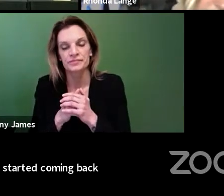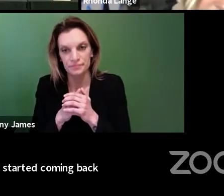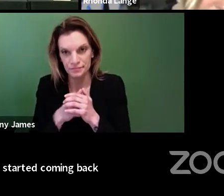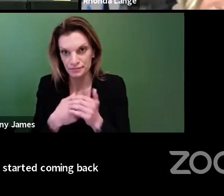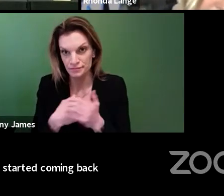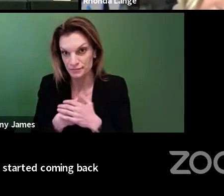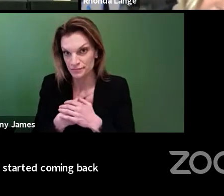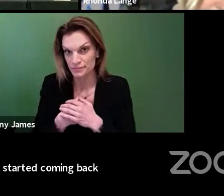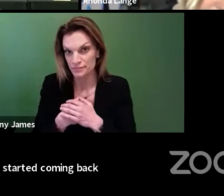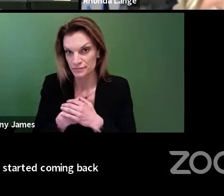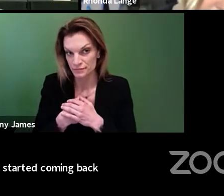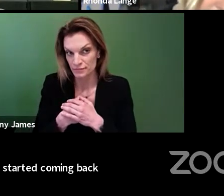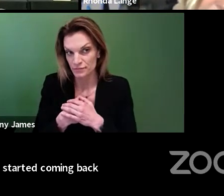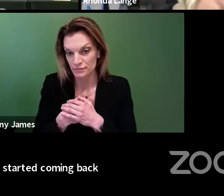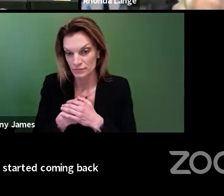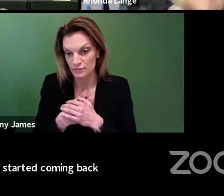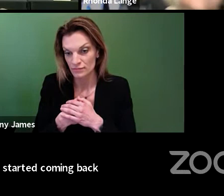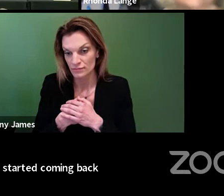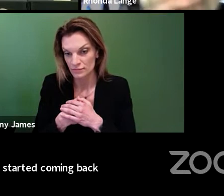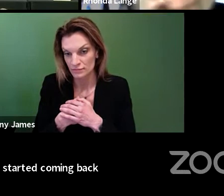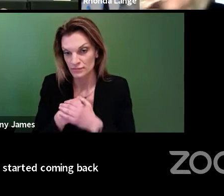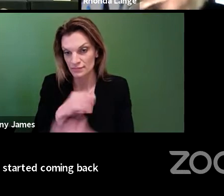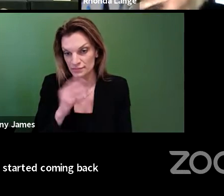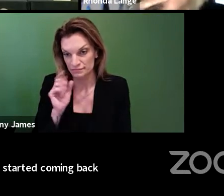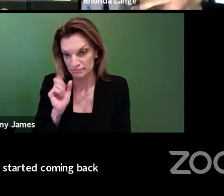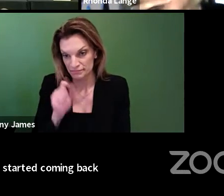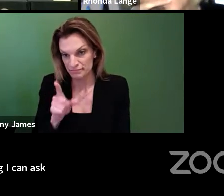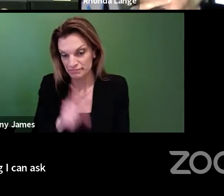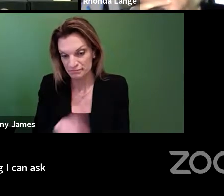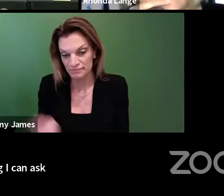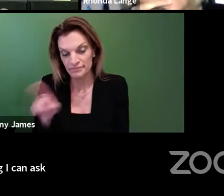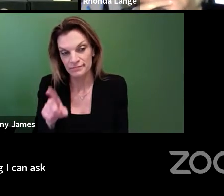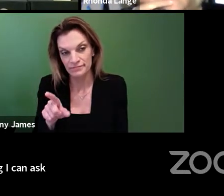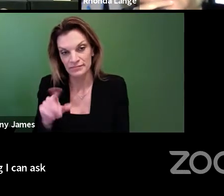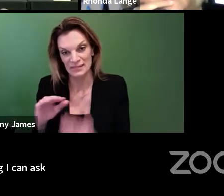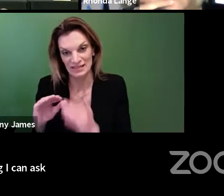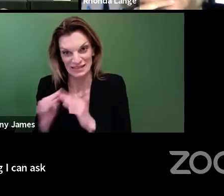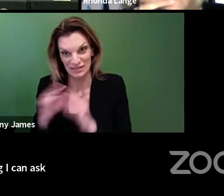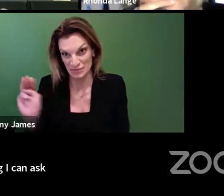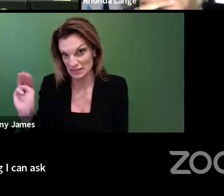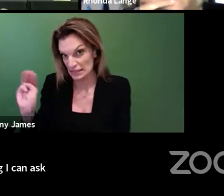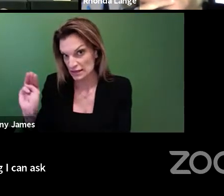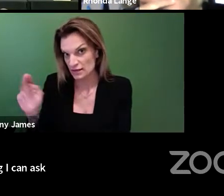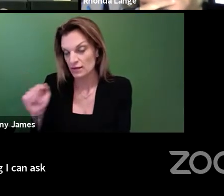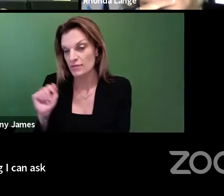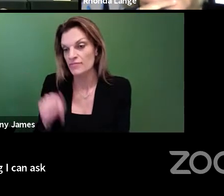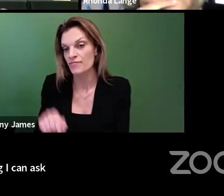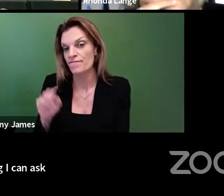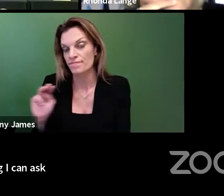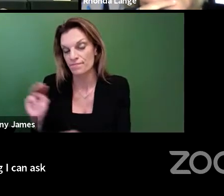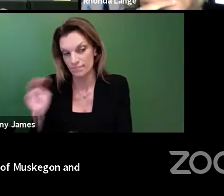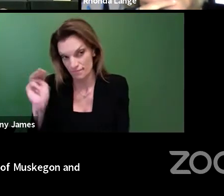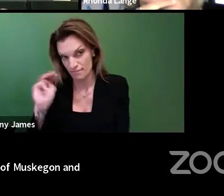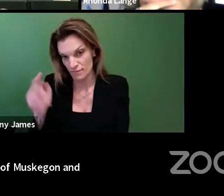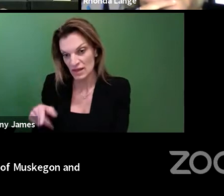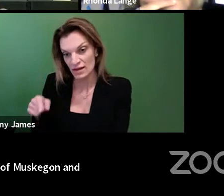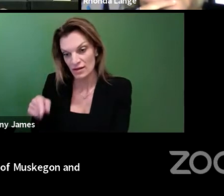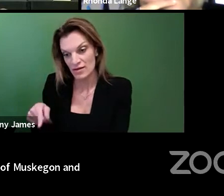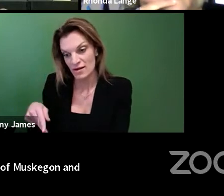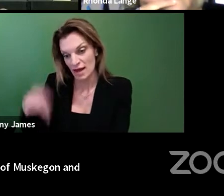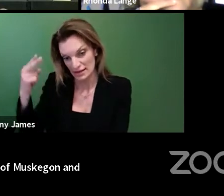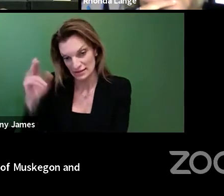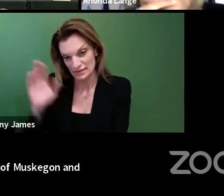I'm the only thing I can ask for is that we have the city of Muskegon and the city of Muskegon Heights. It's